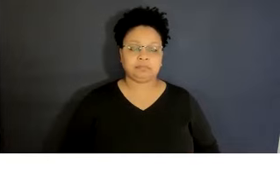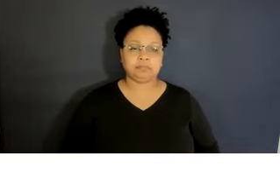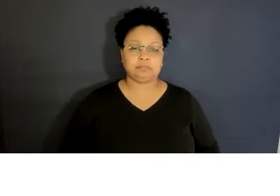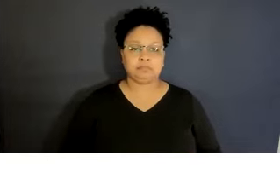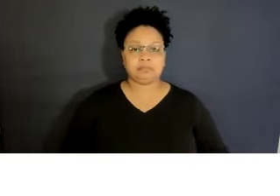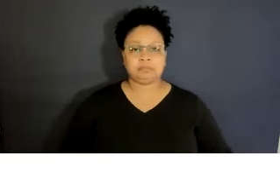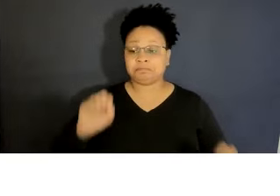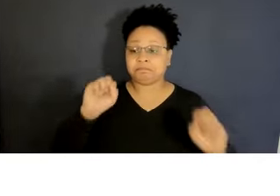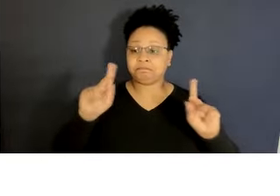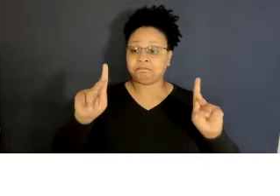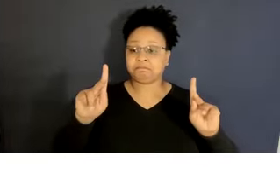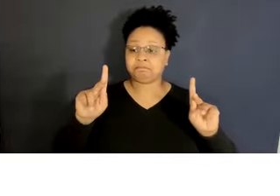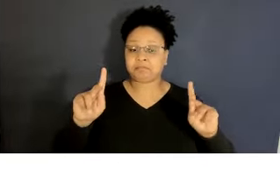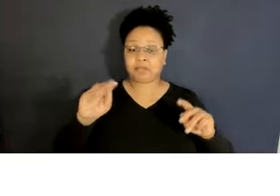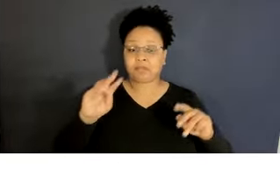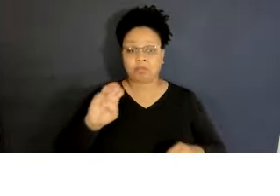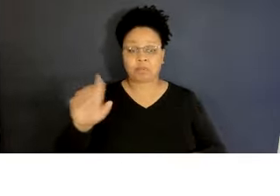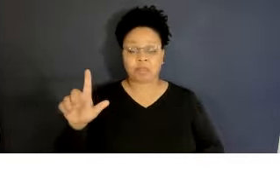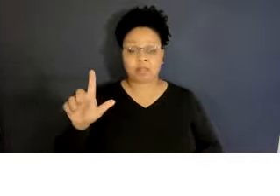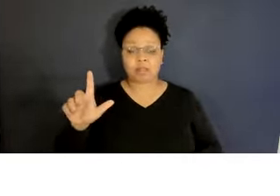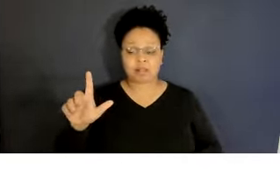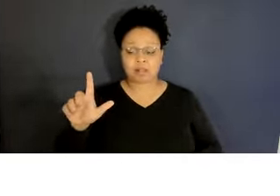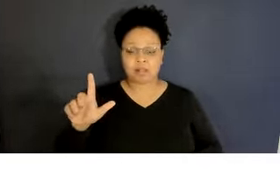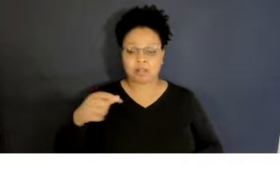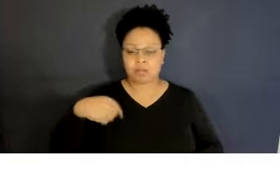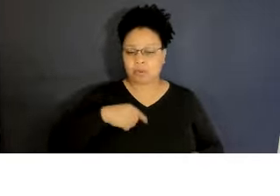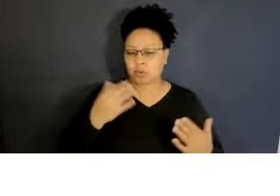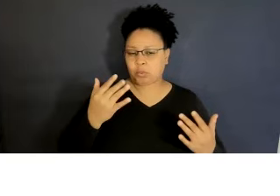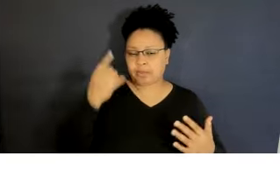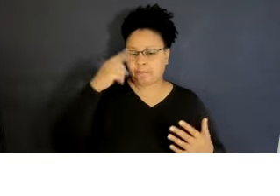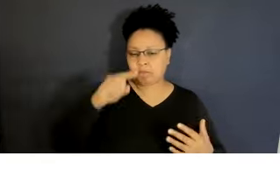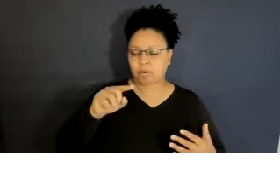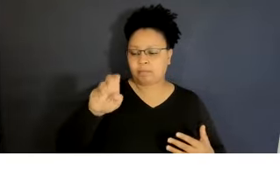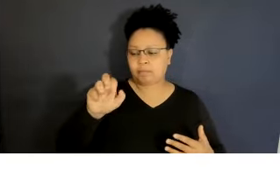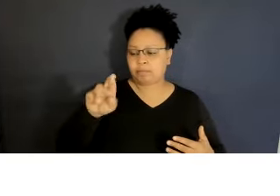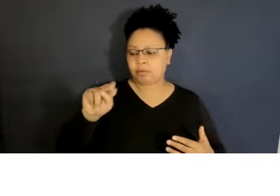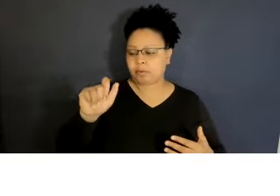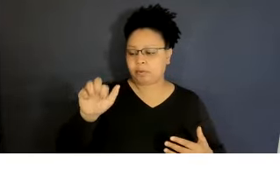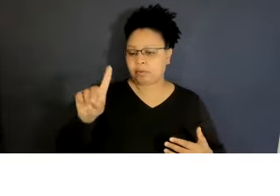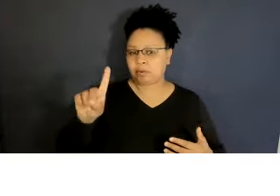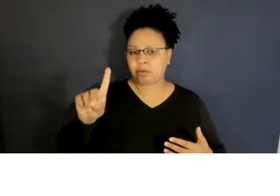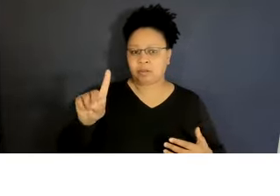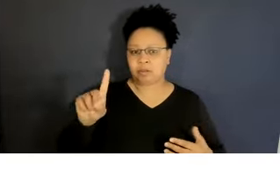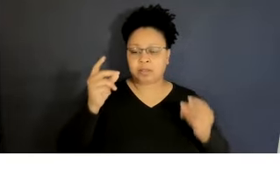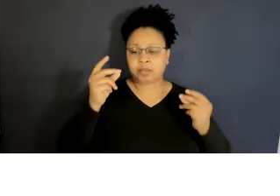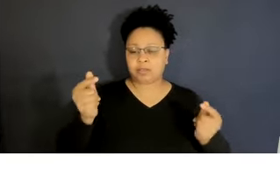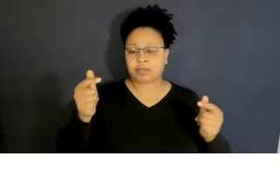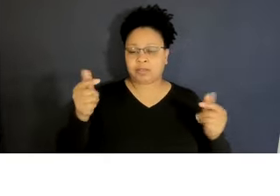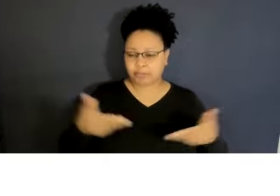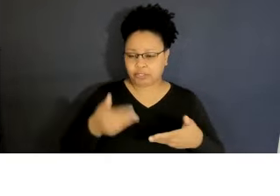Okay, well, while we wait for Bernard to log back in, I'll just do a quick introduction of